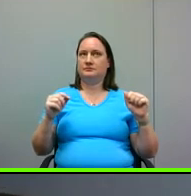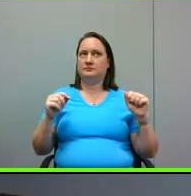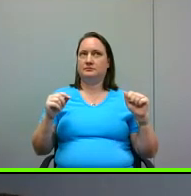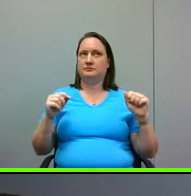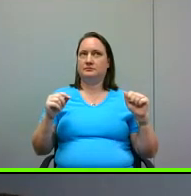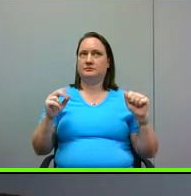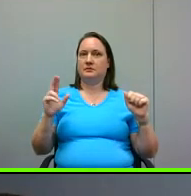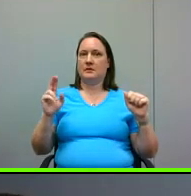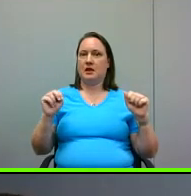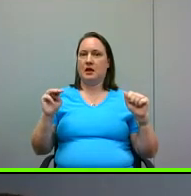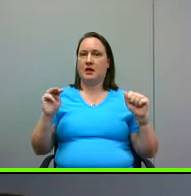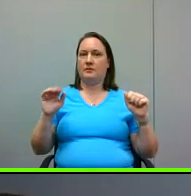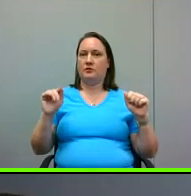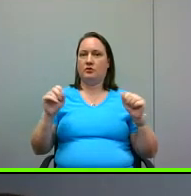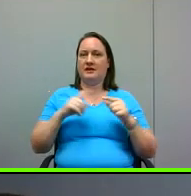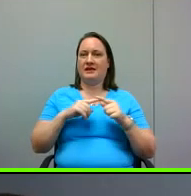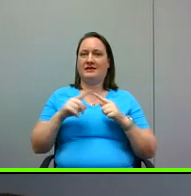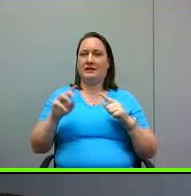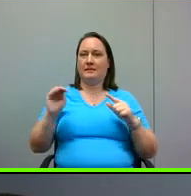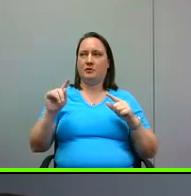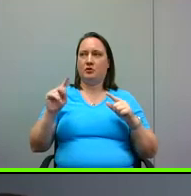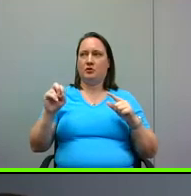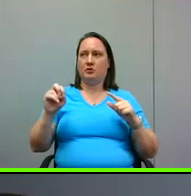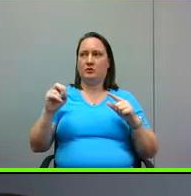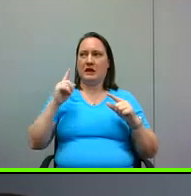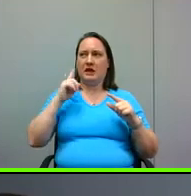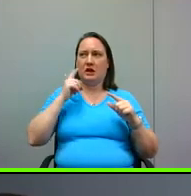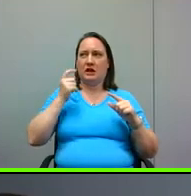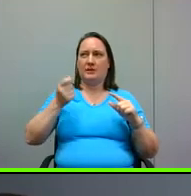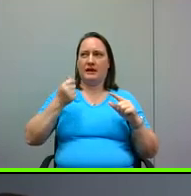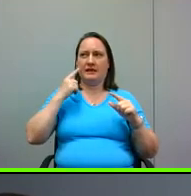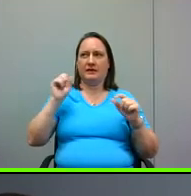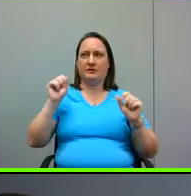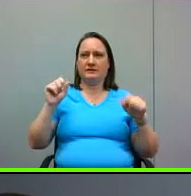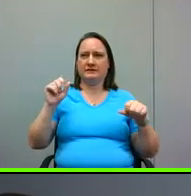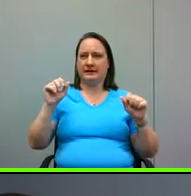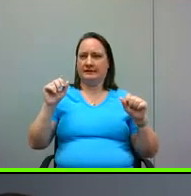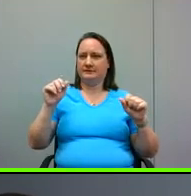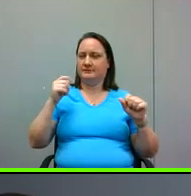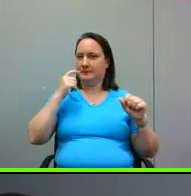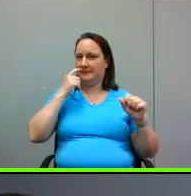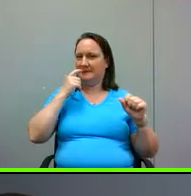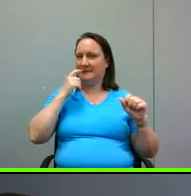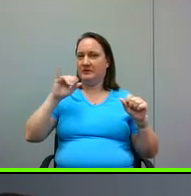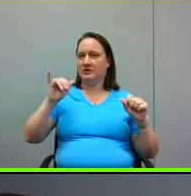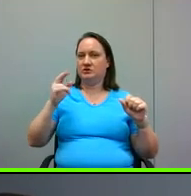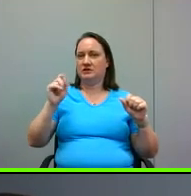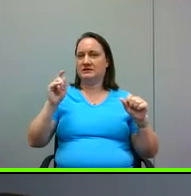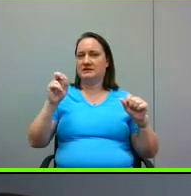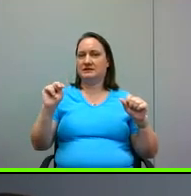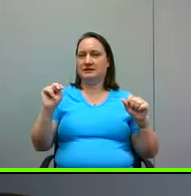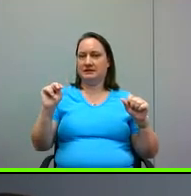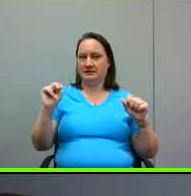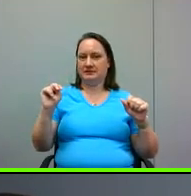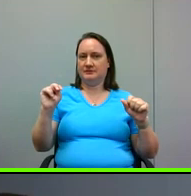She unmuted and muted. I don't know if you're sitting here. I heard a little bit of it. I'm thinking like what was it? Justin